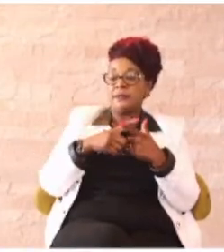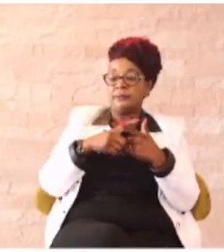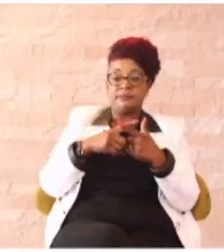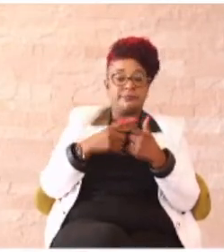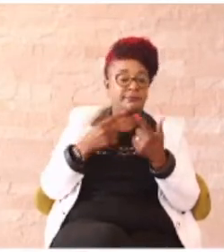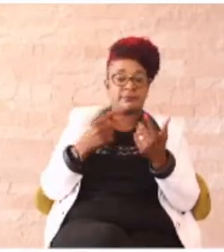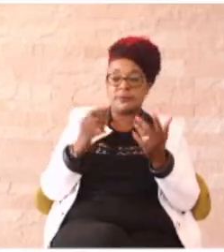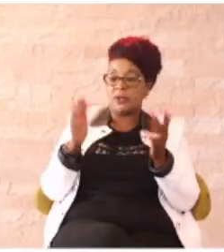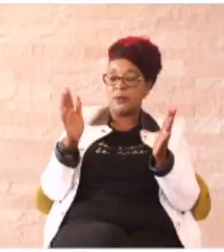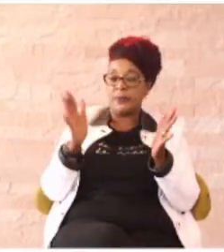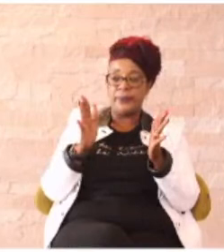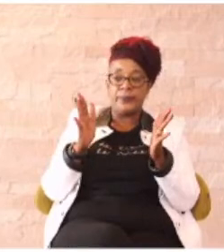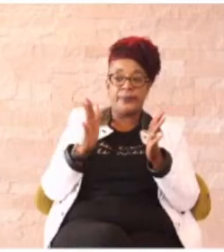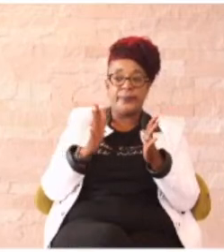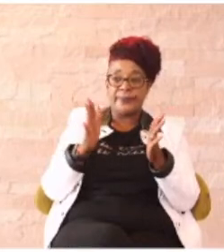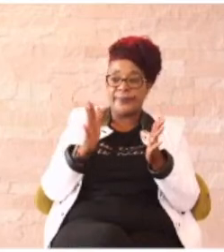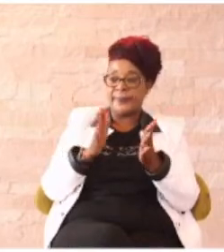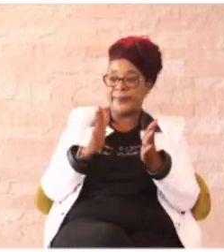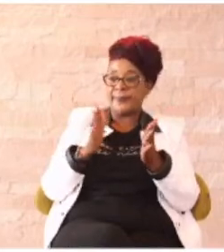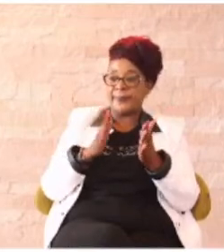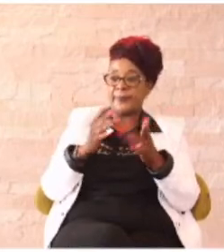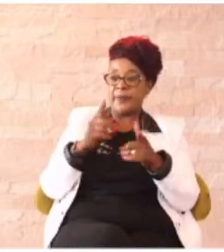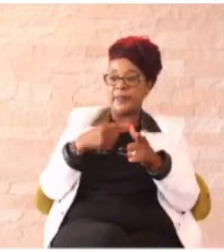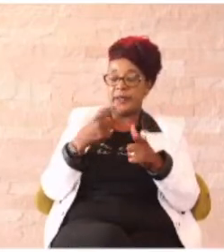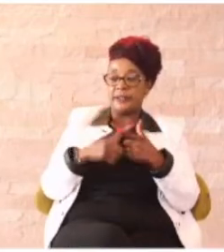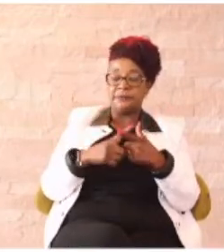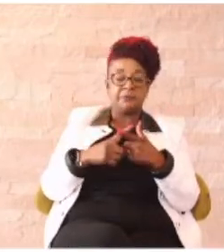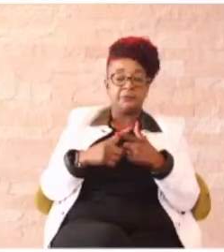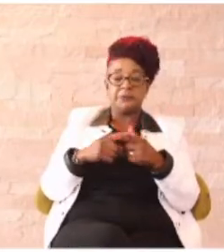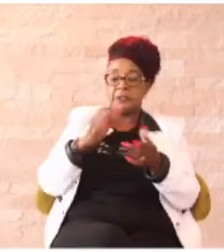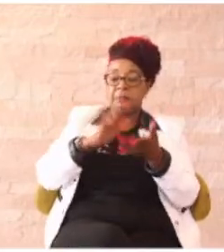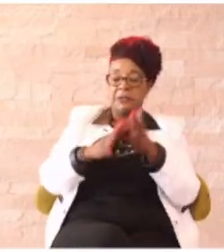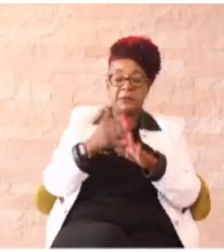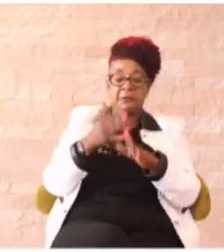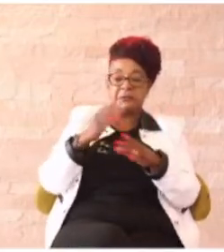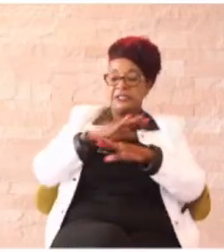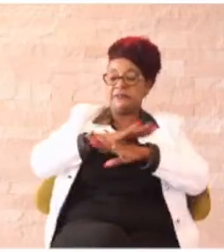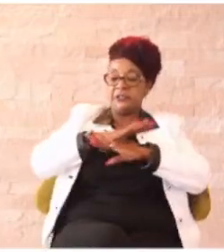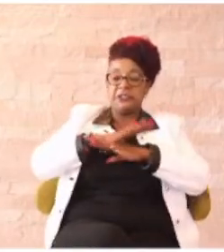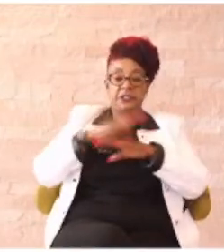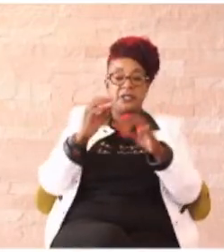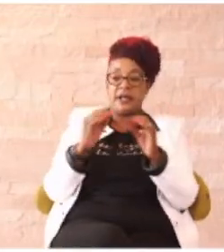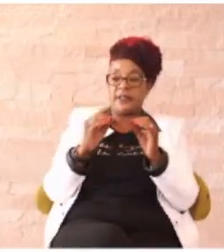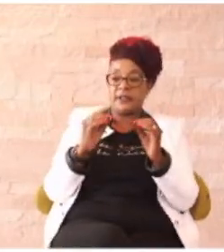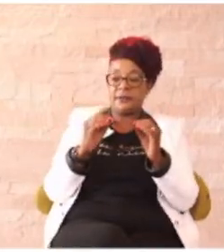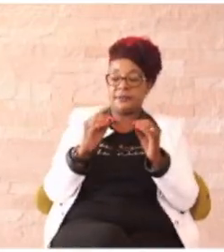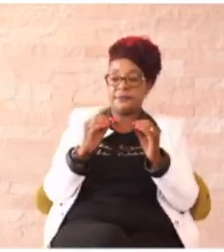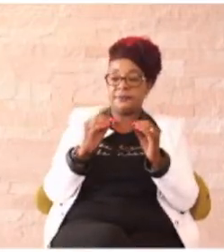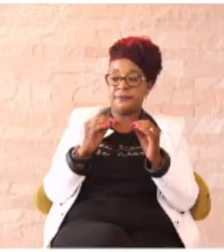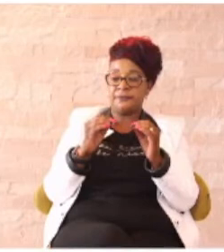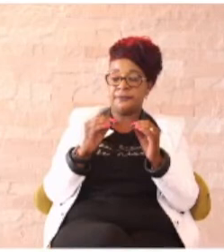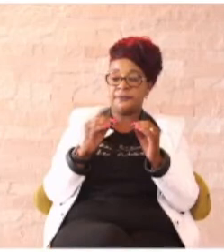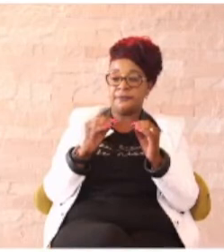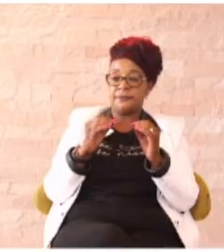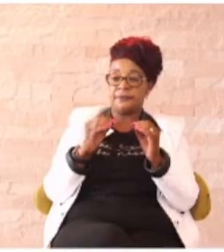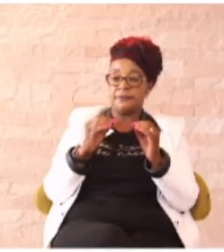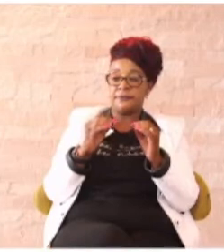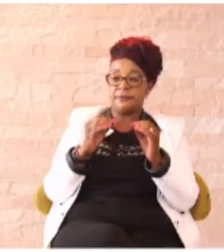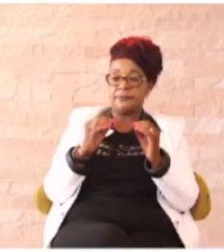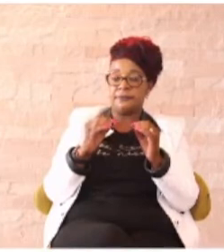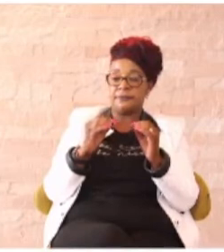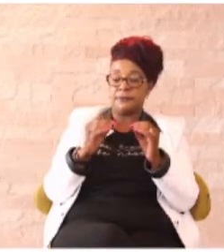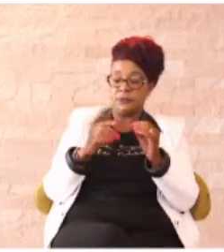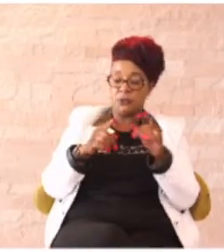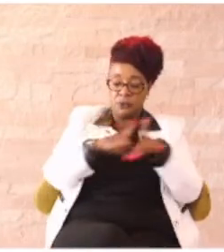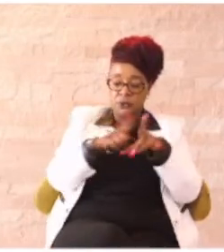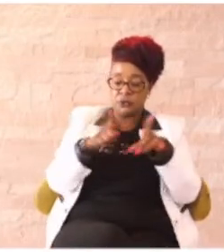and these women became, you know, self-sufficient financially. And some established a